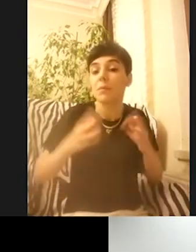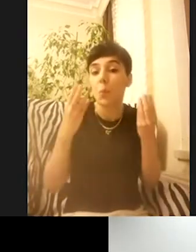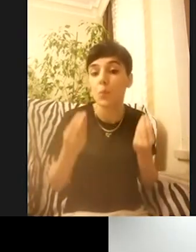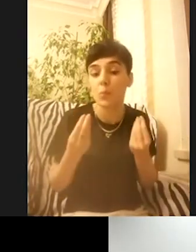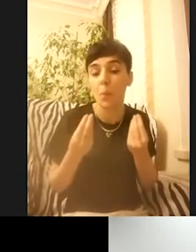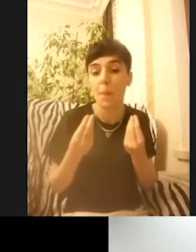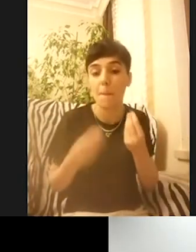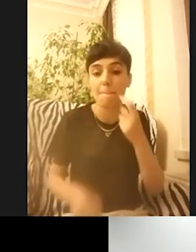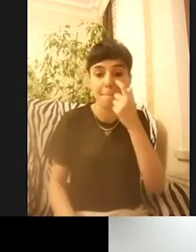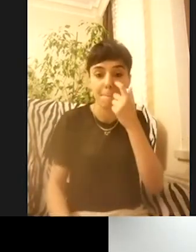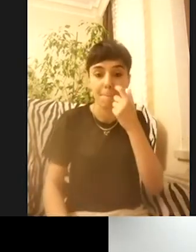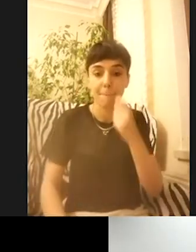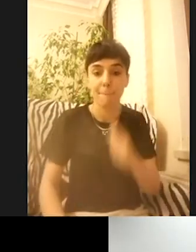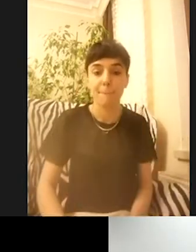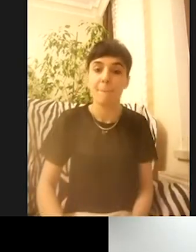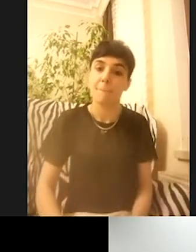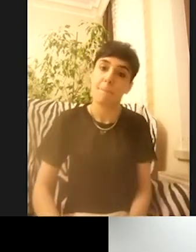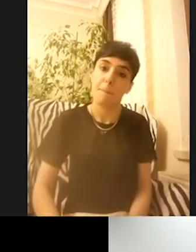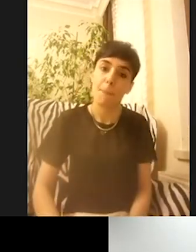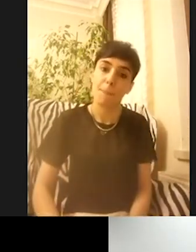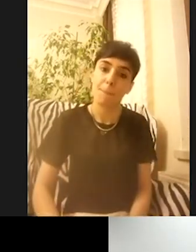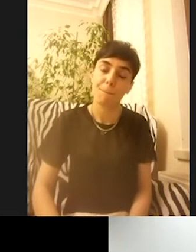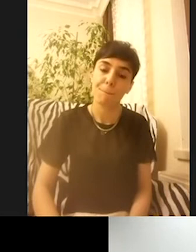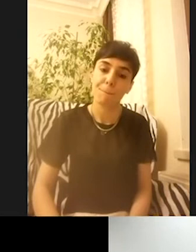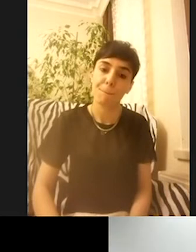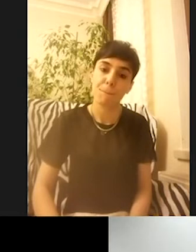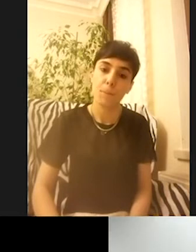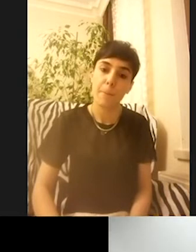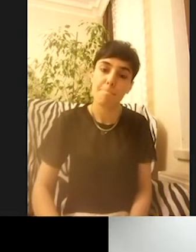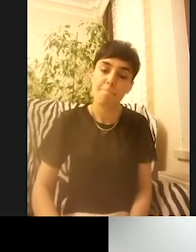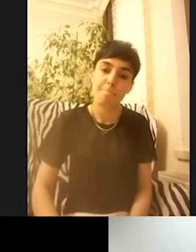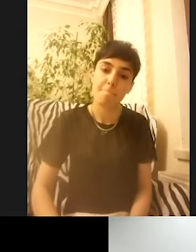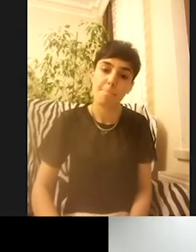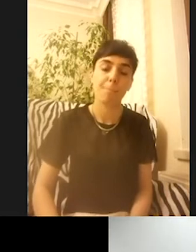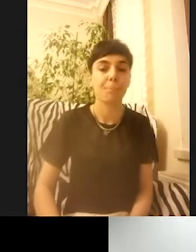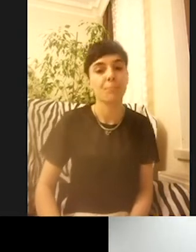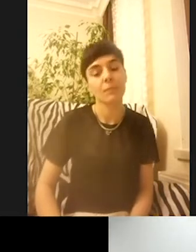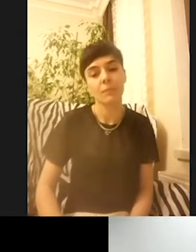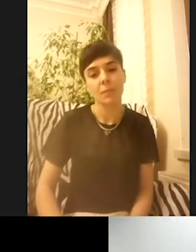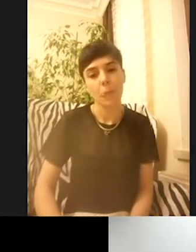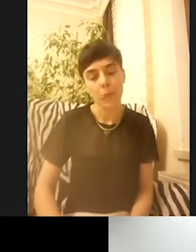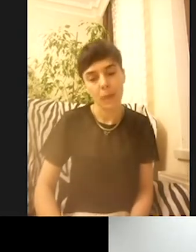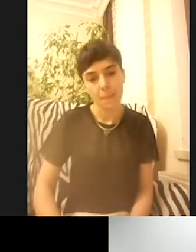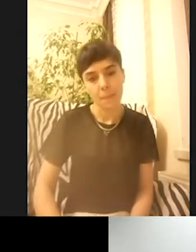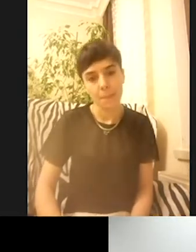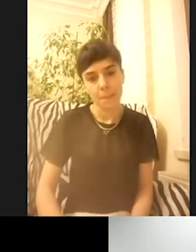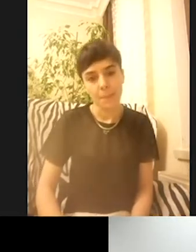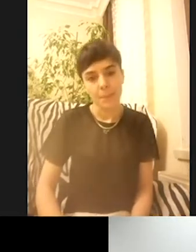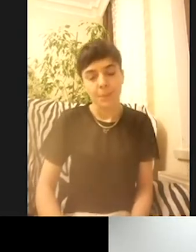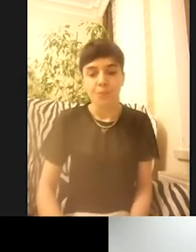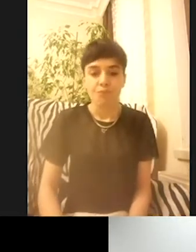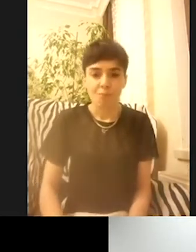somebody said it in the beginning, one of the art, I don't remember the name. If queerness is queering the love, we also should